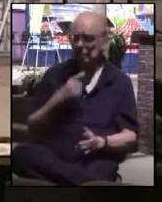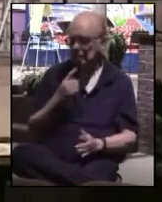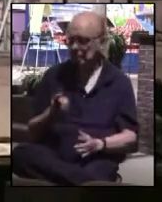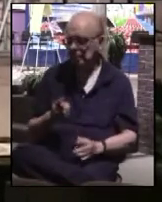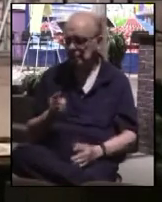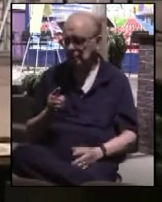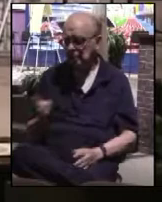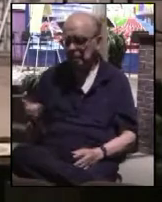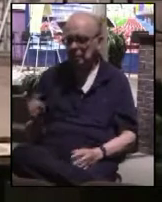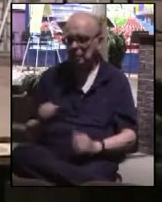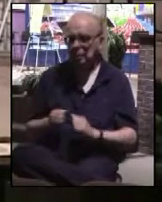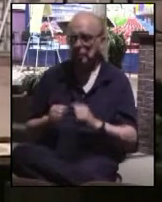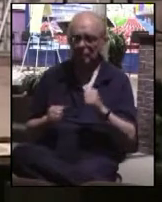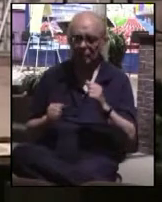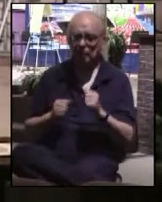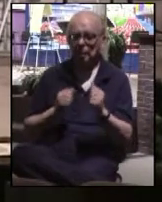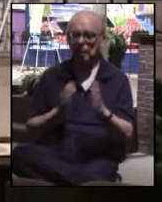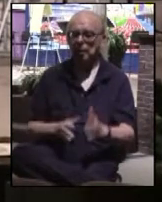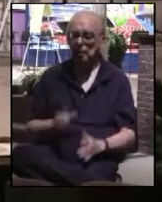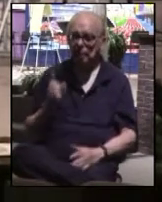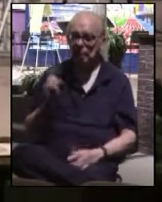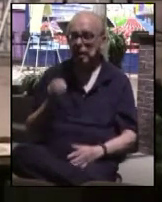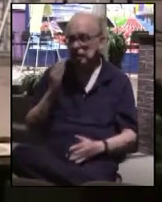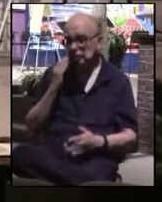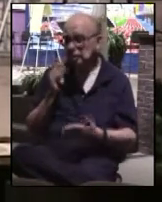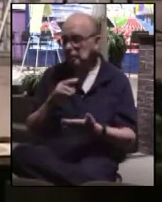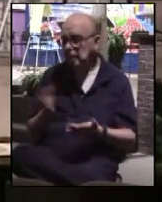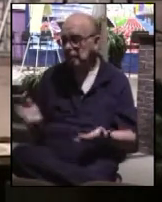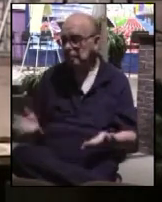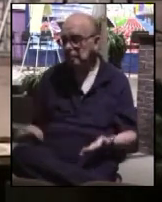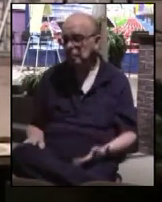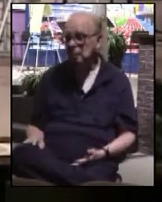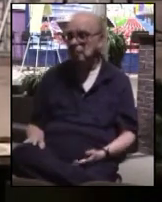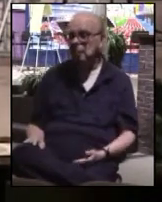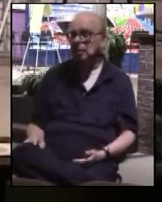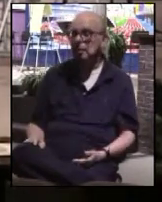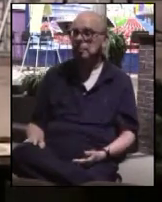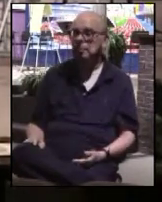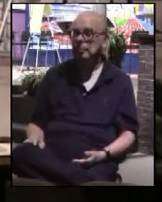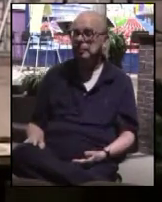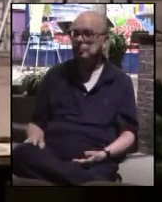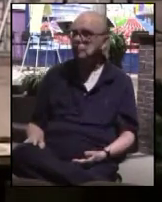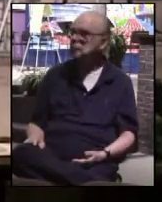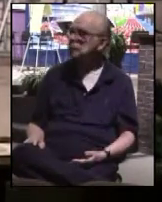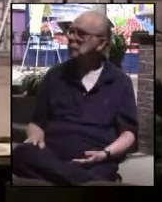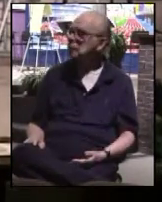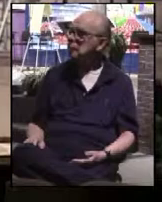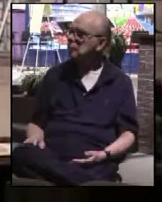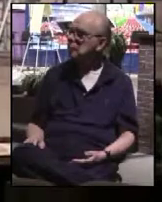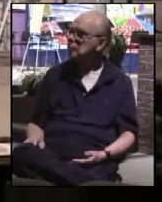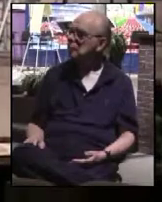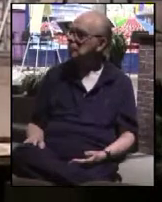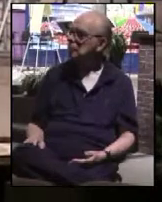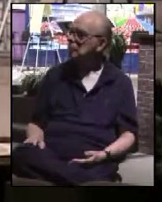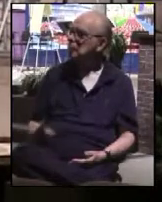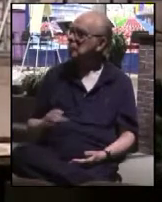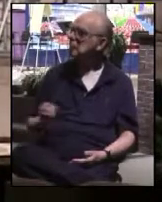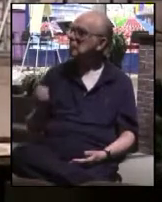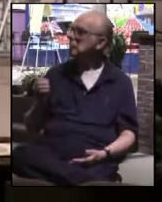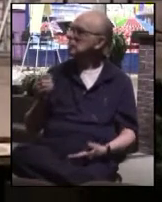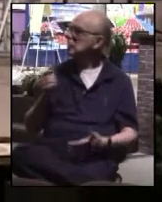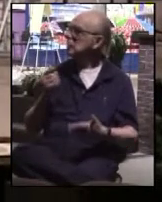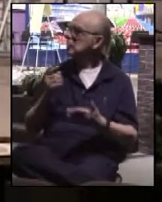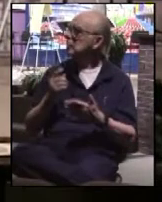if we to this